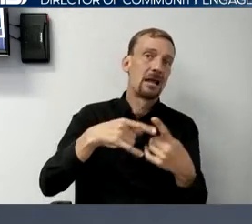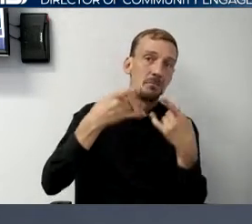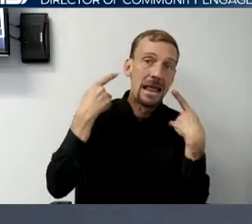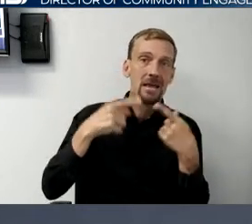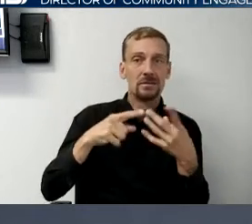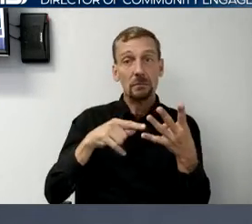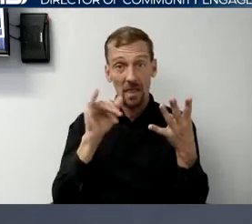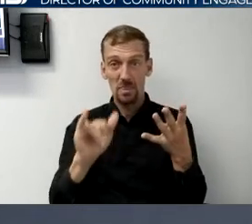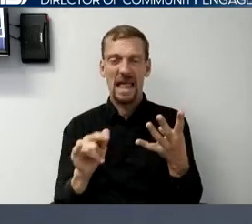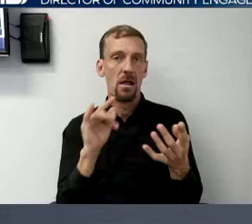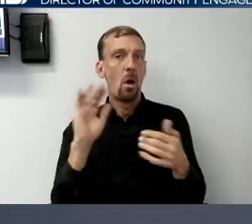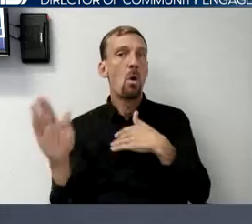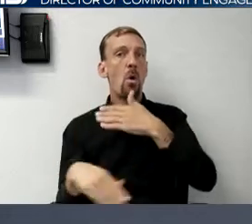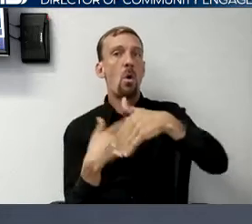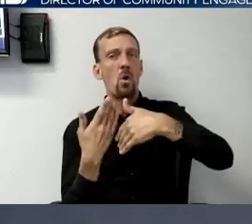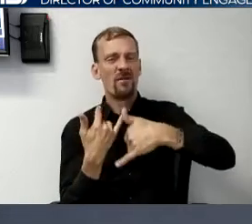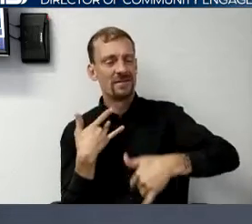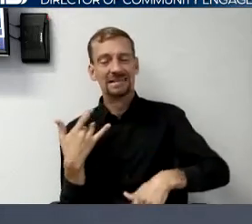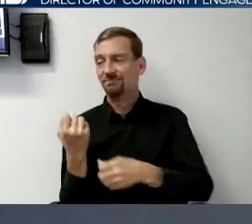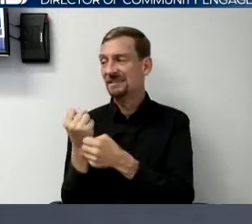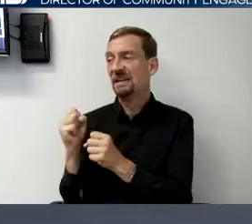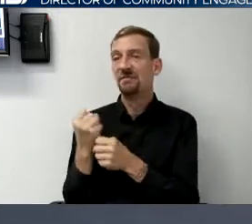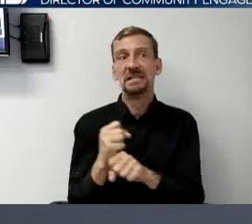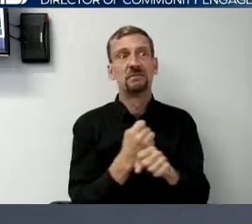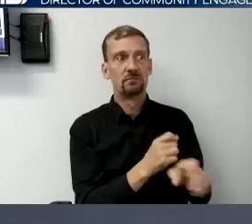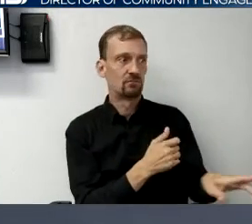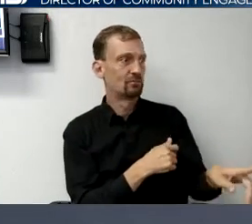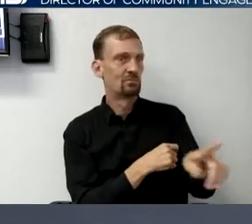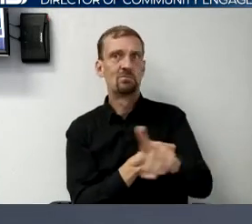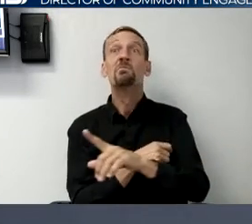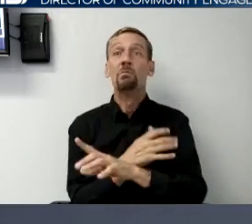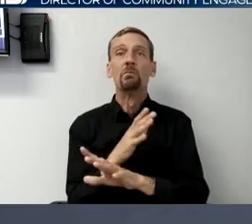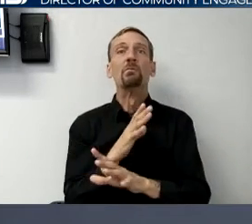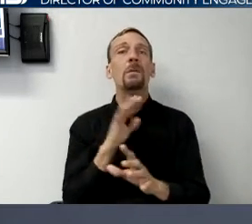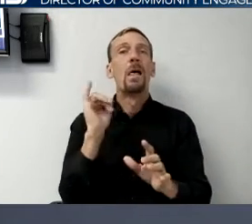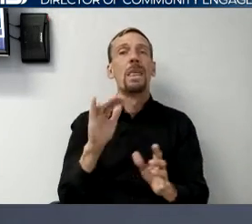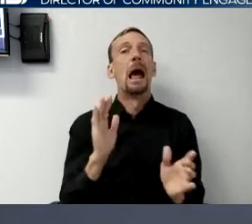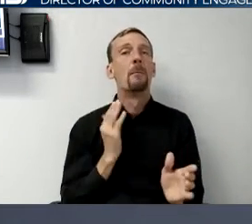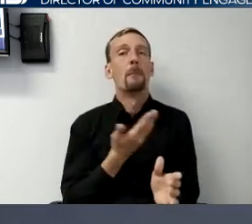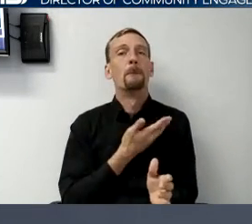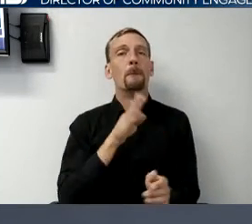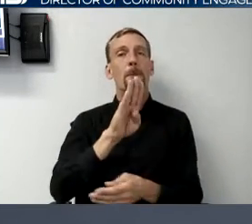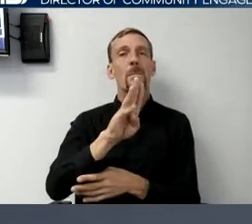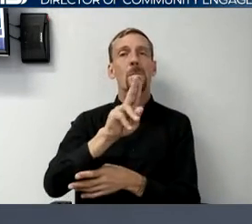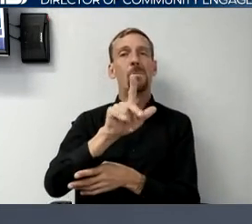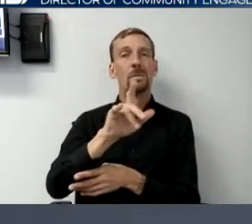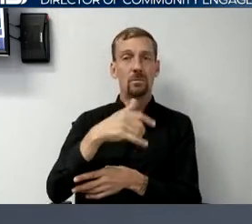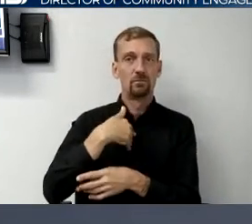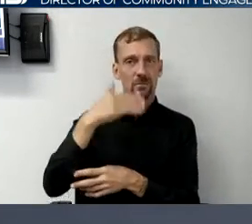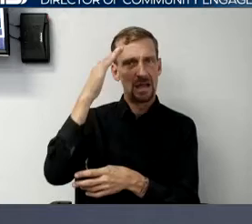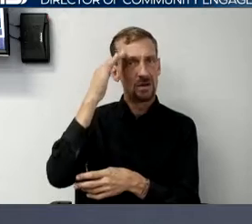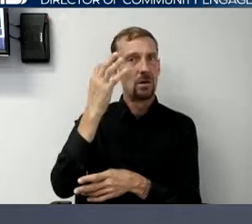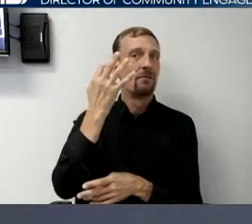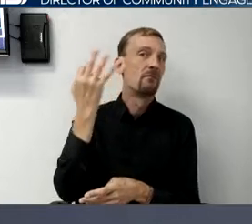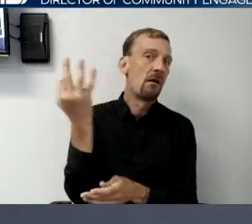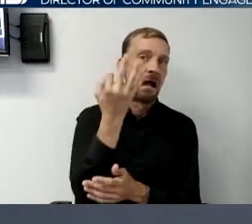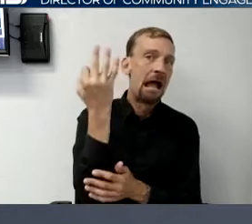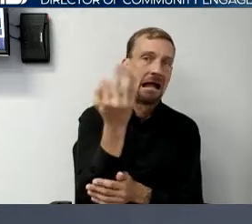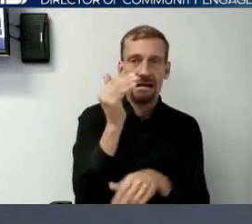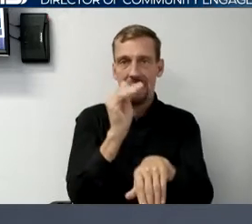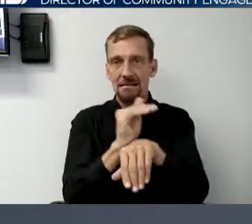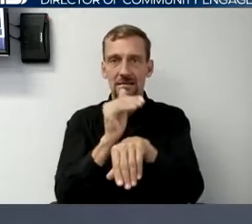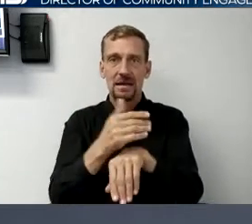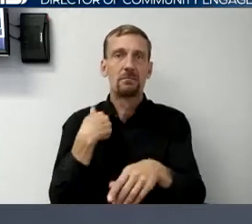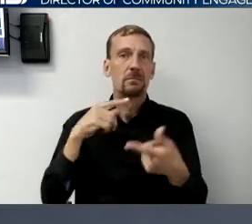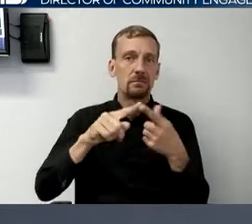So if I know there are people, I have some friends every Friday night, they gather for wine